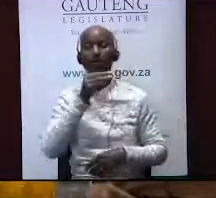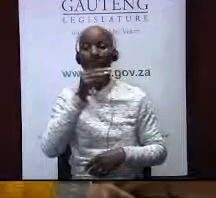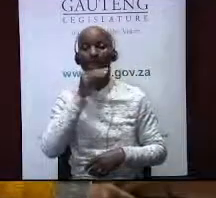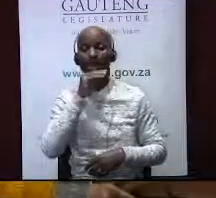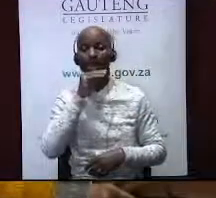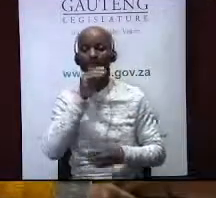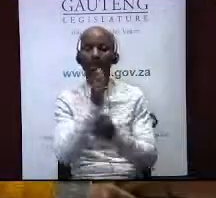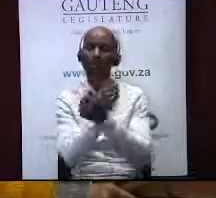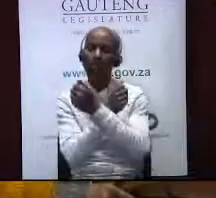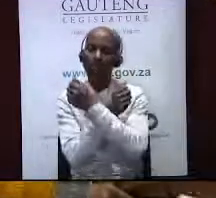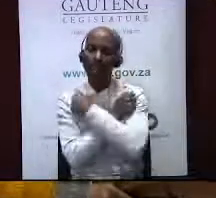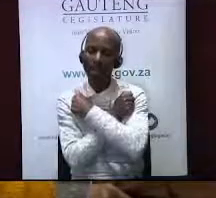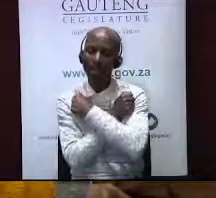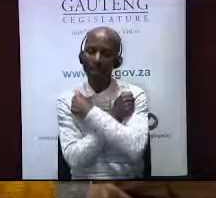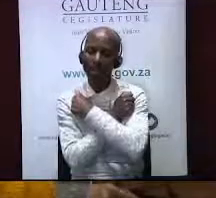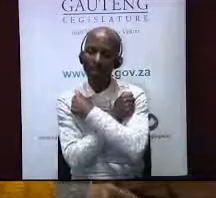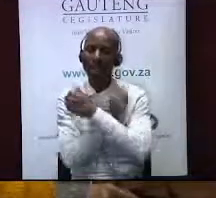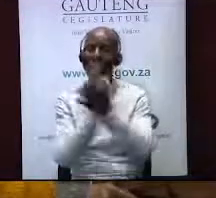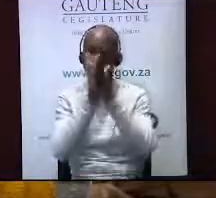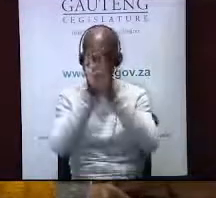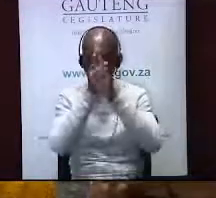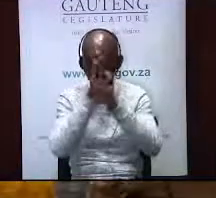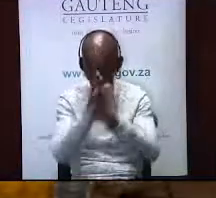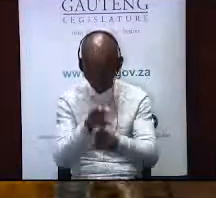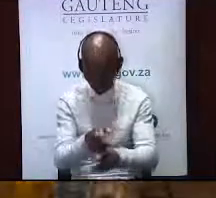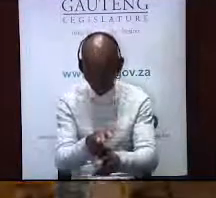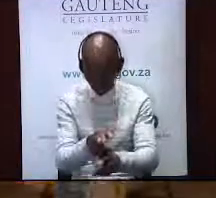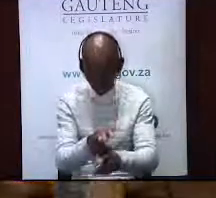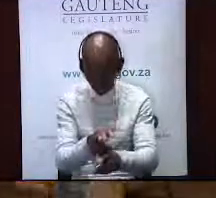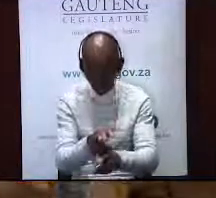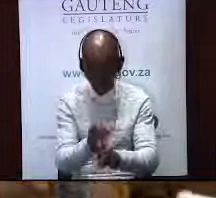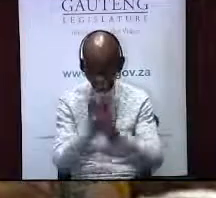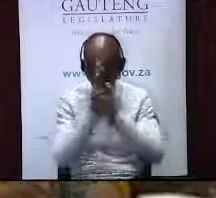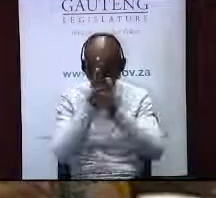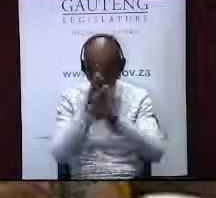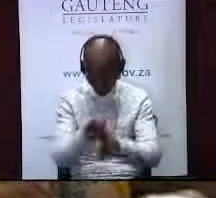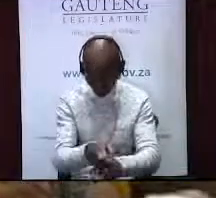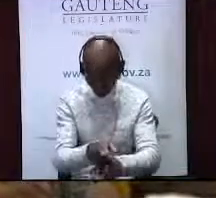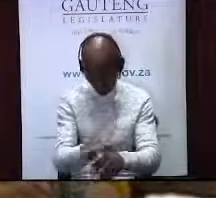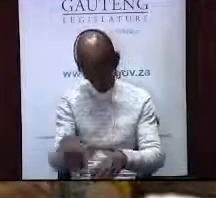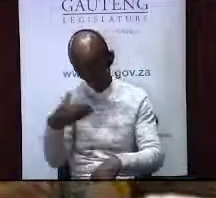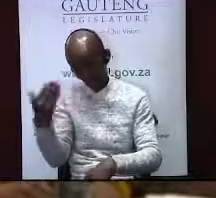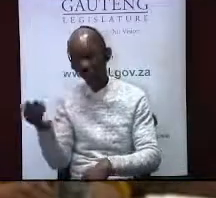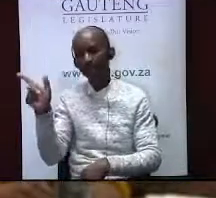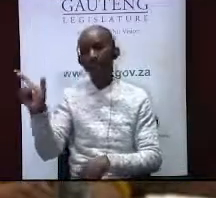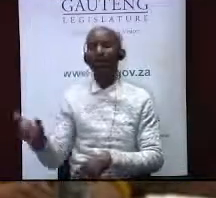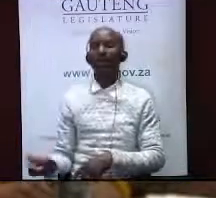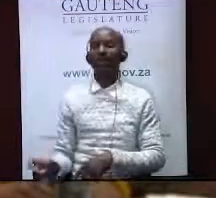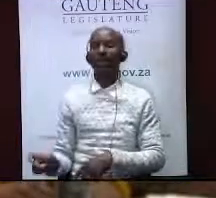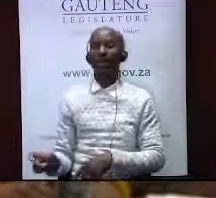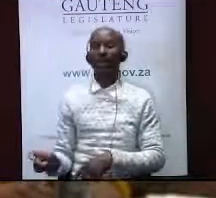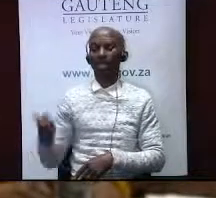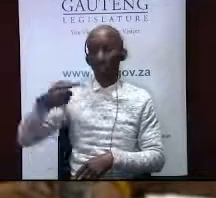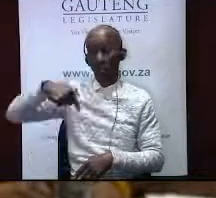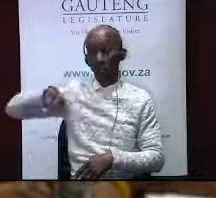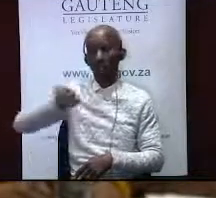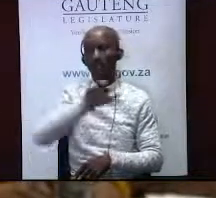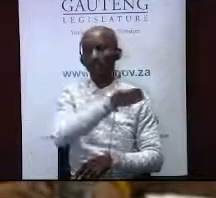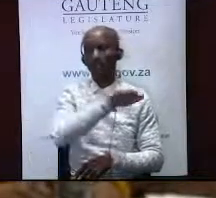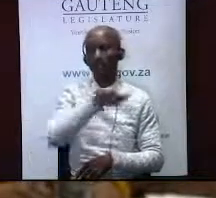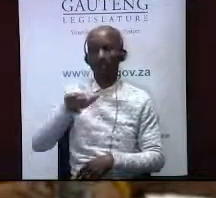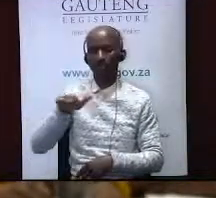of love and respect. To respect another human being across every